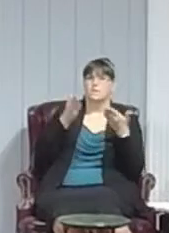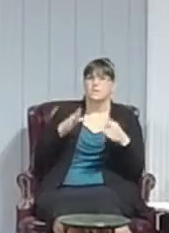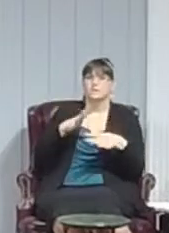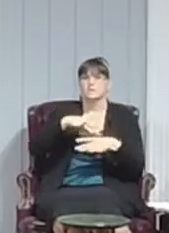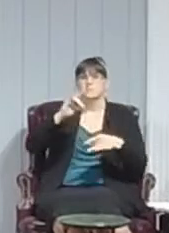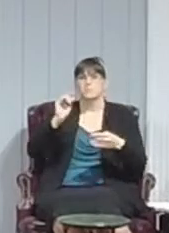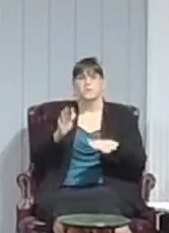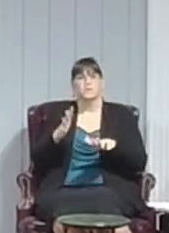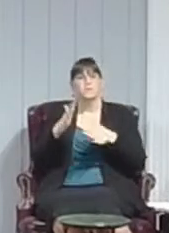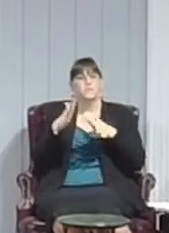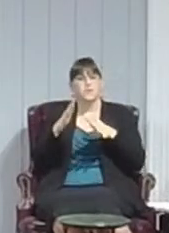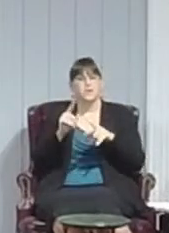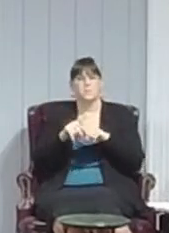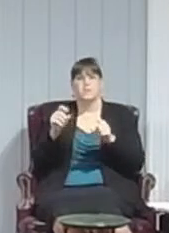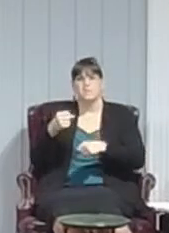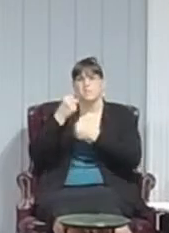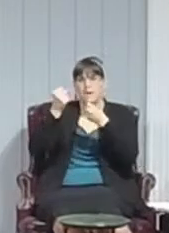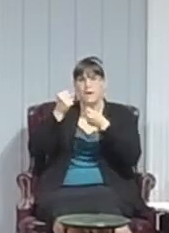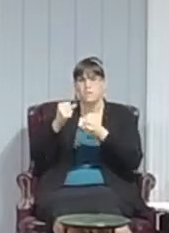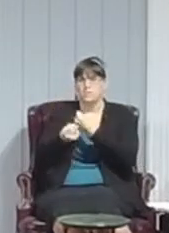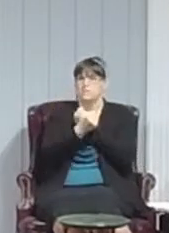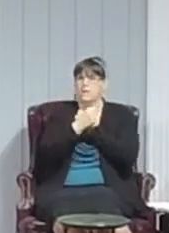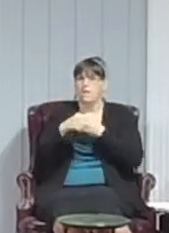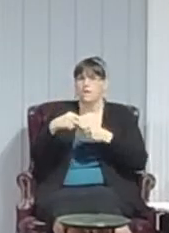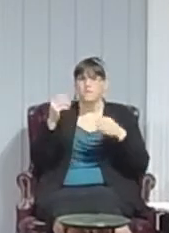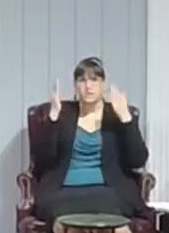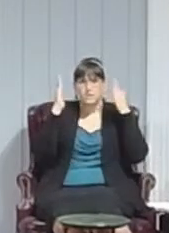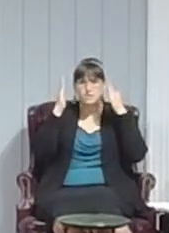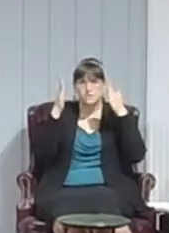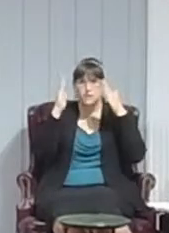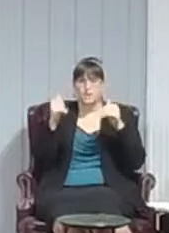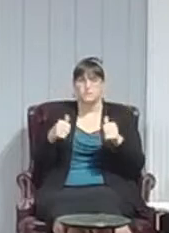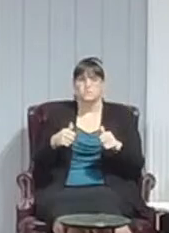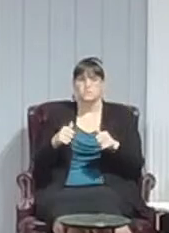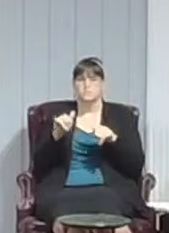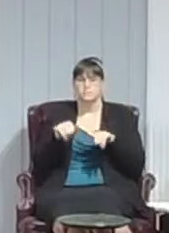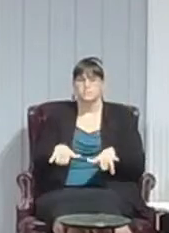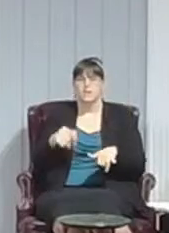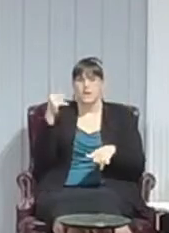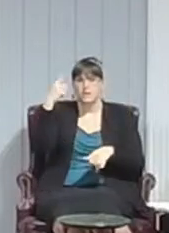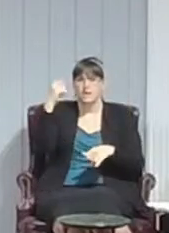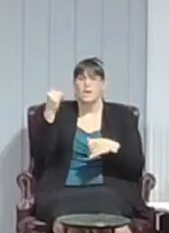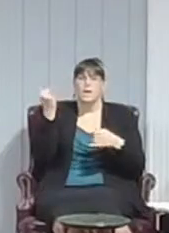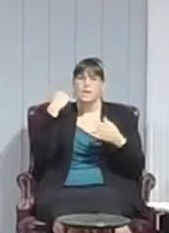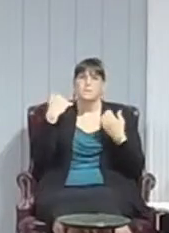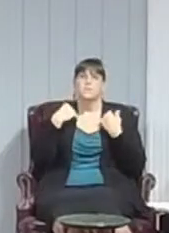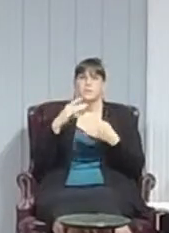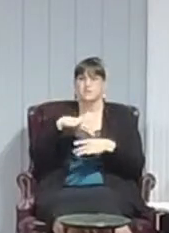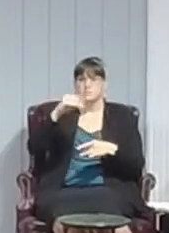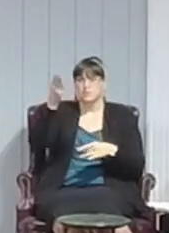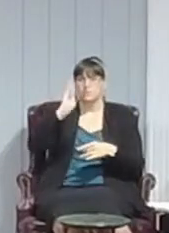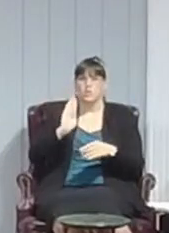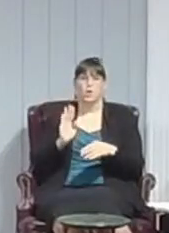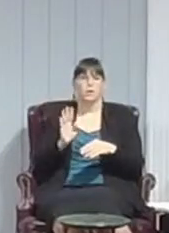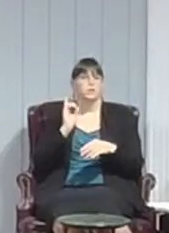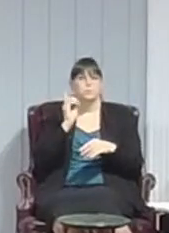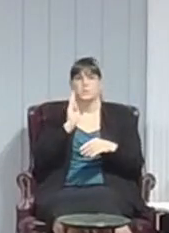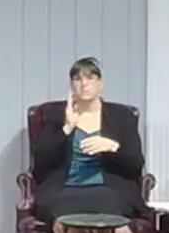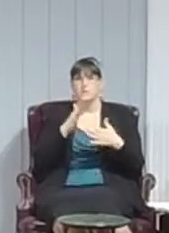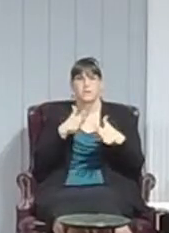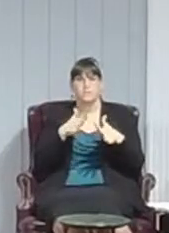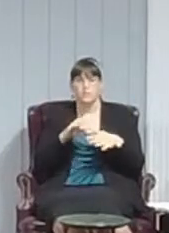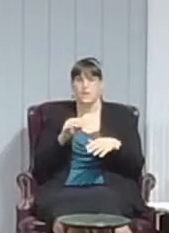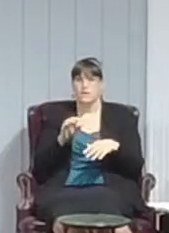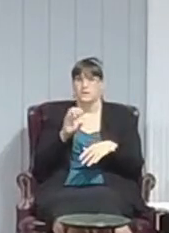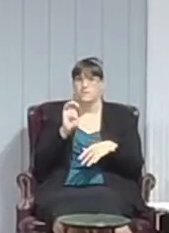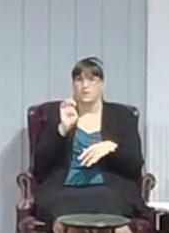of fear, but of power and of love and a sound mind." And if you had the spirit of God in you, you wouldn't be afraid of bees. And so he was very concerned